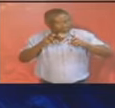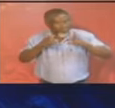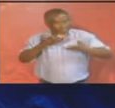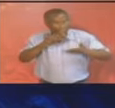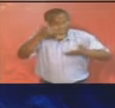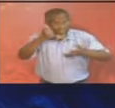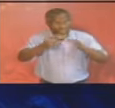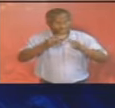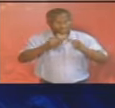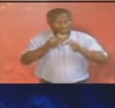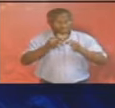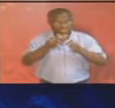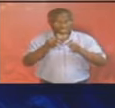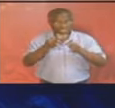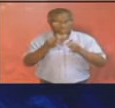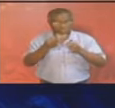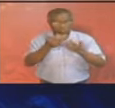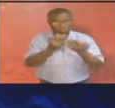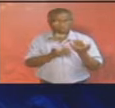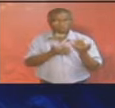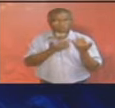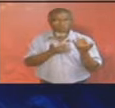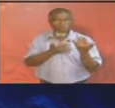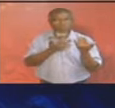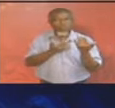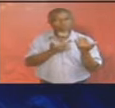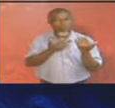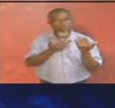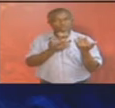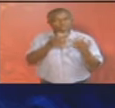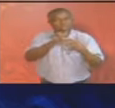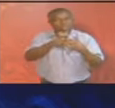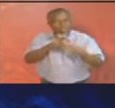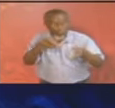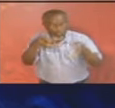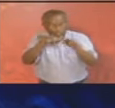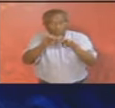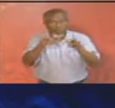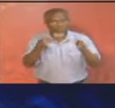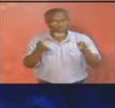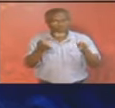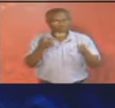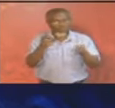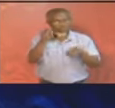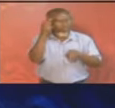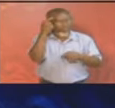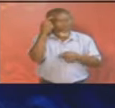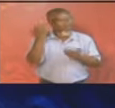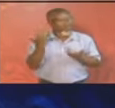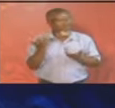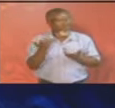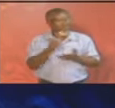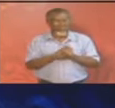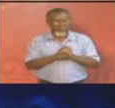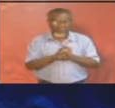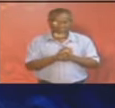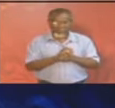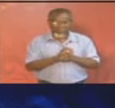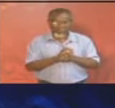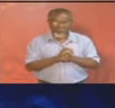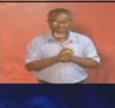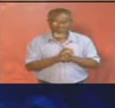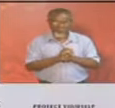differently now, after a year of the pandemic? Thank you. Okay, thanks, Mr. Bihari. I'll actually take